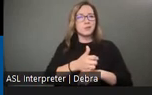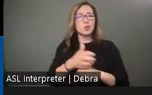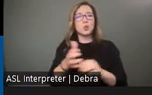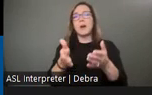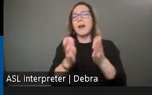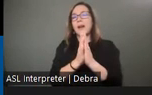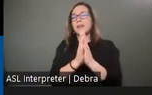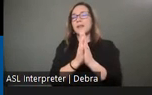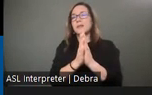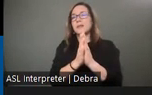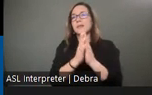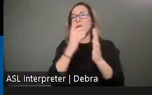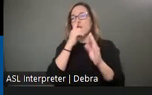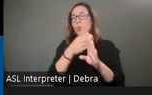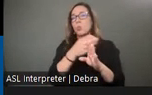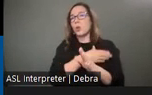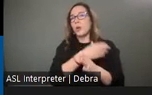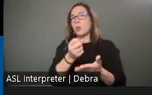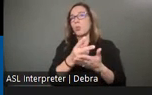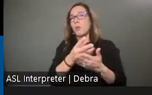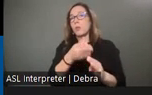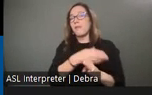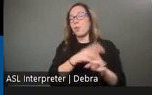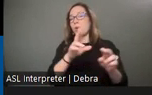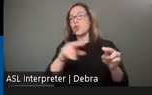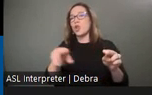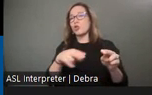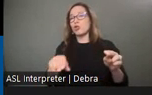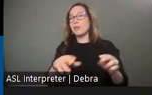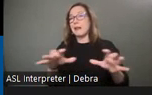for pre-approval before conducting sheltering activities.